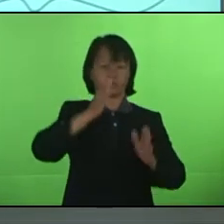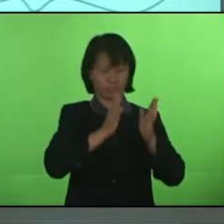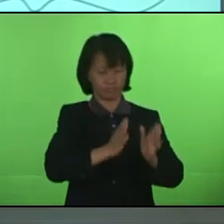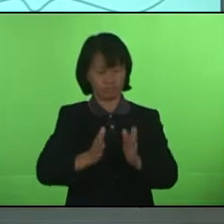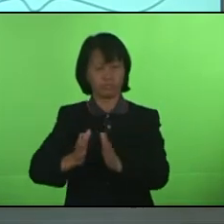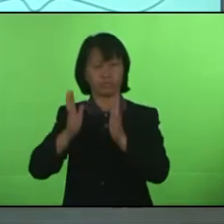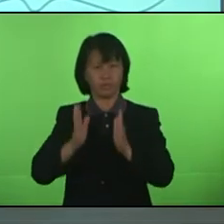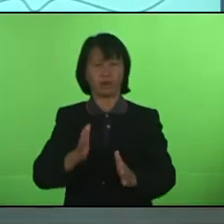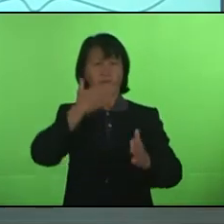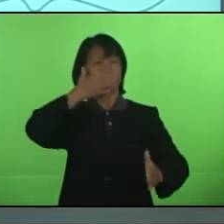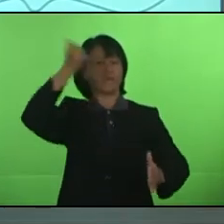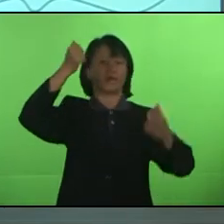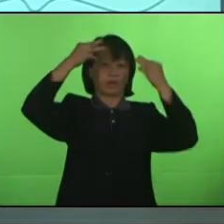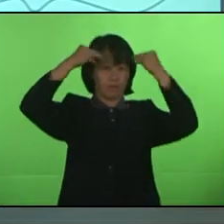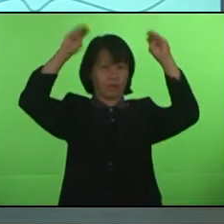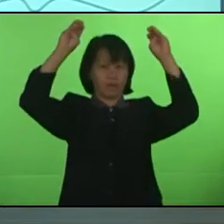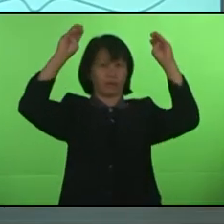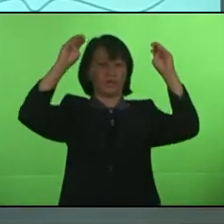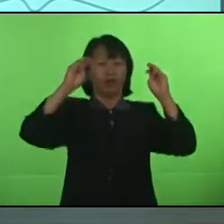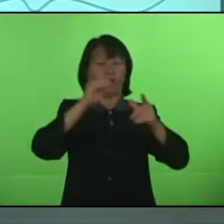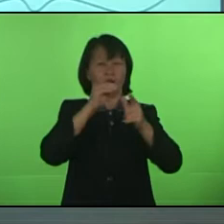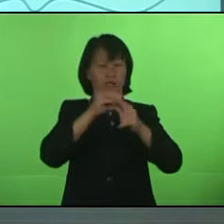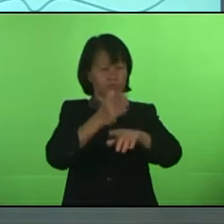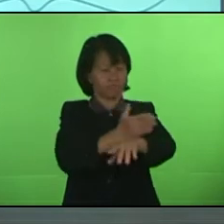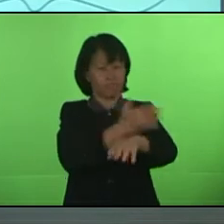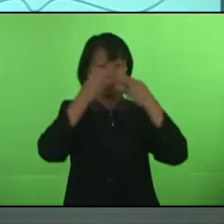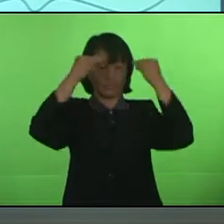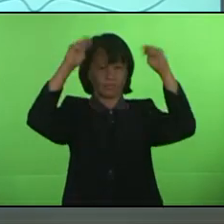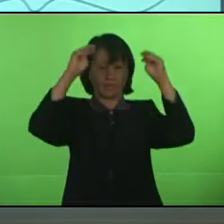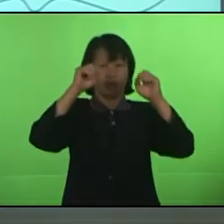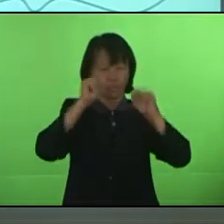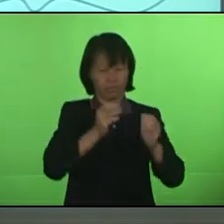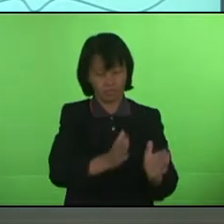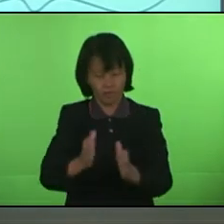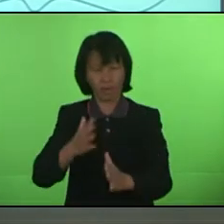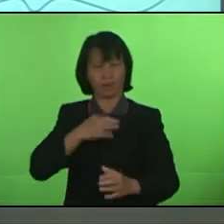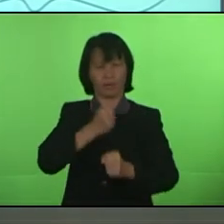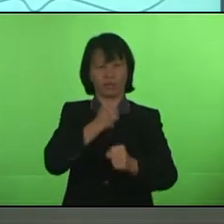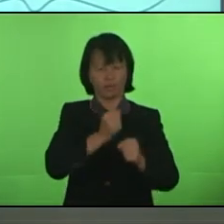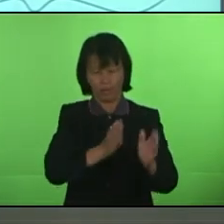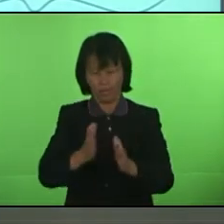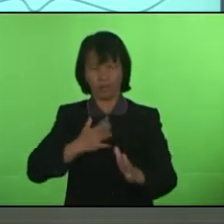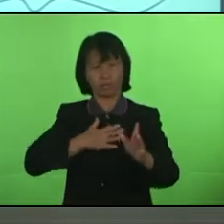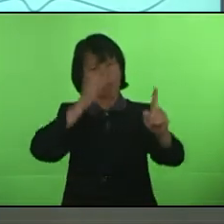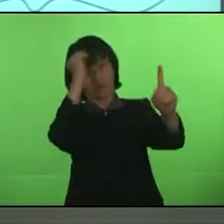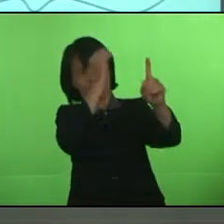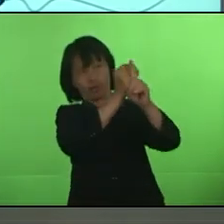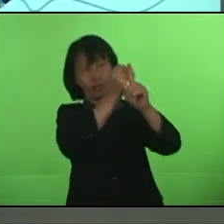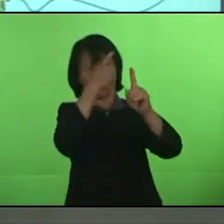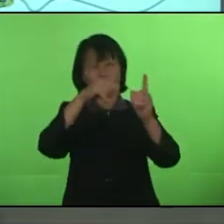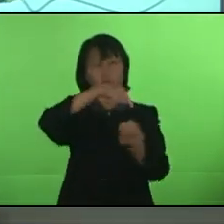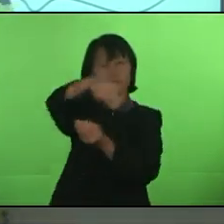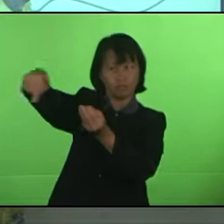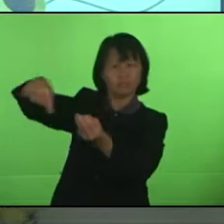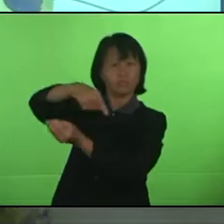a better manager, or maybe effective manager. Plan and manage my work, plan my goals and manage my learning